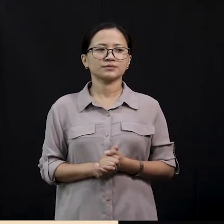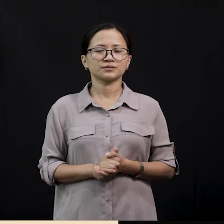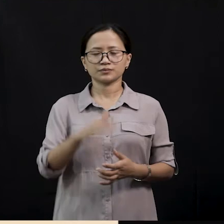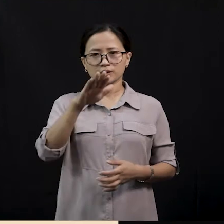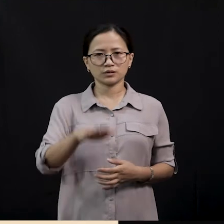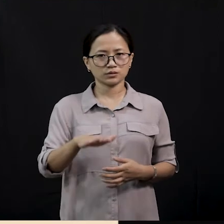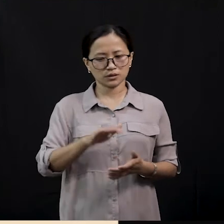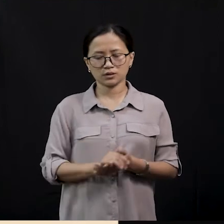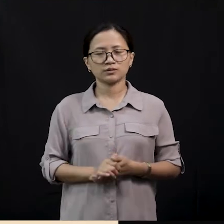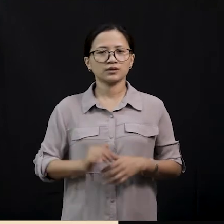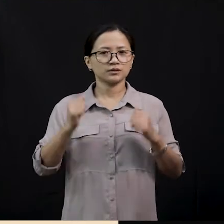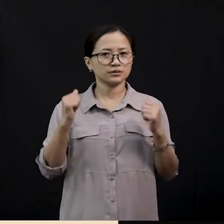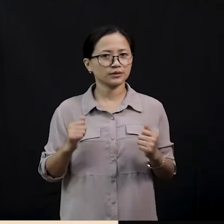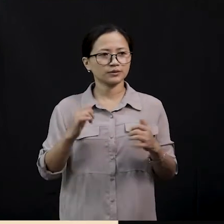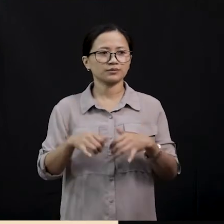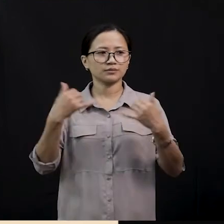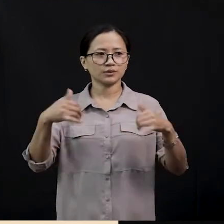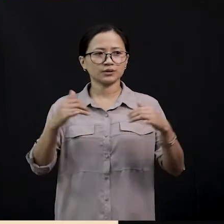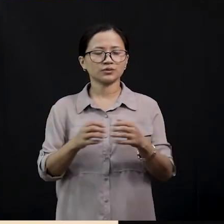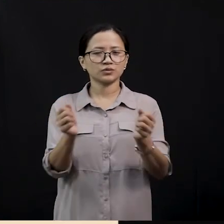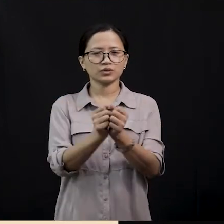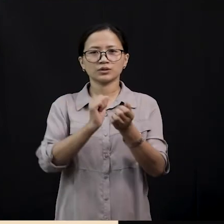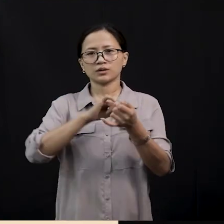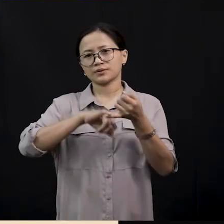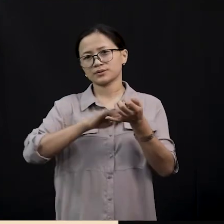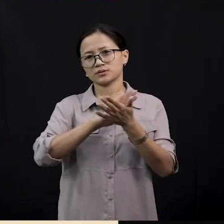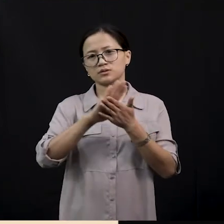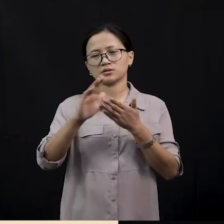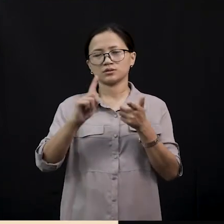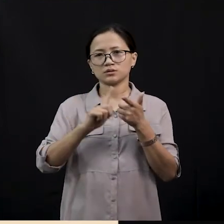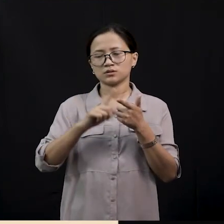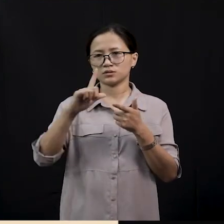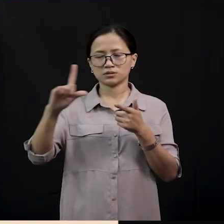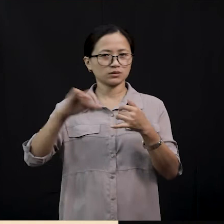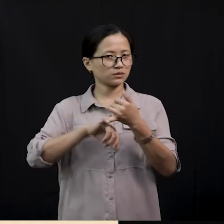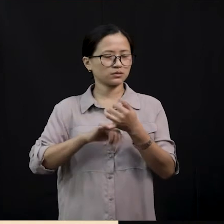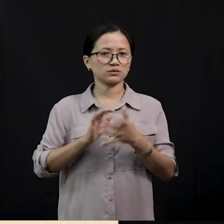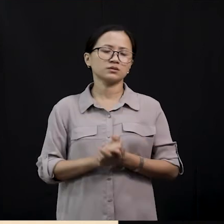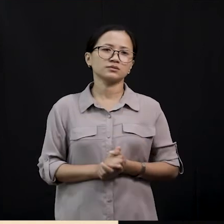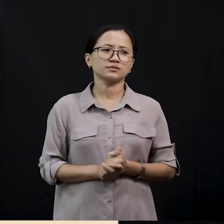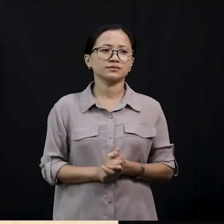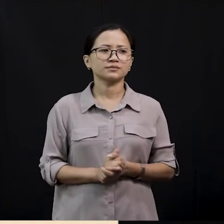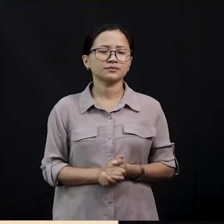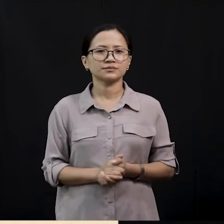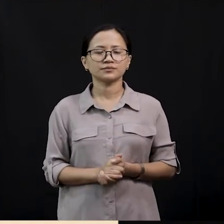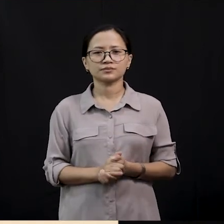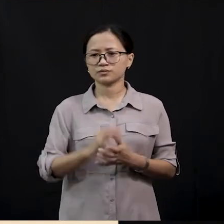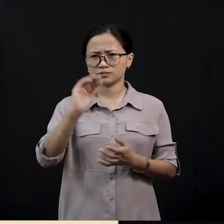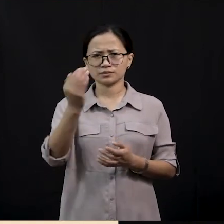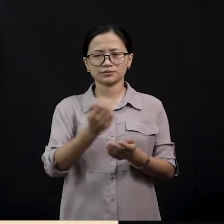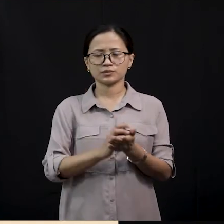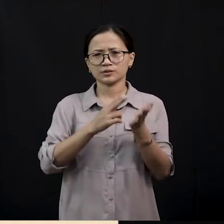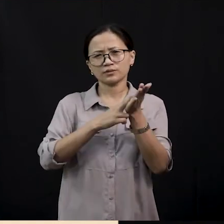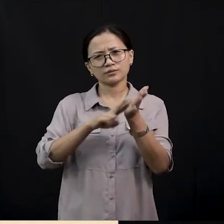a child sat playing with shells. Now, take note of the word shell here. The child is playing with shells. That is something that